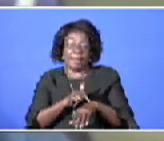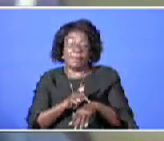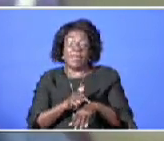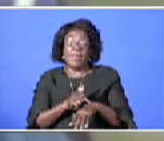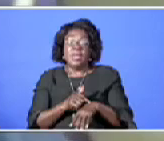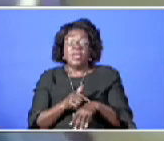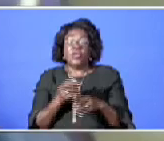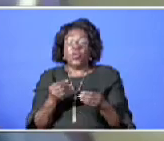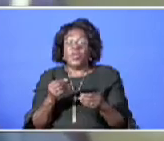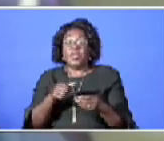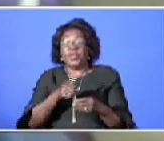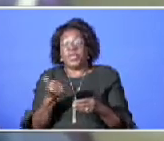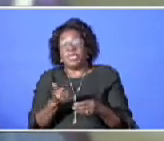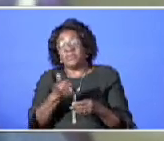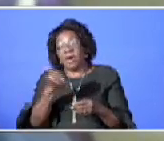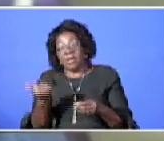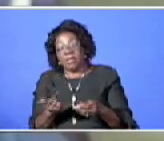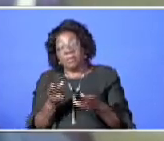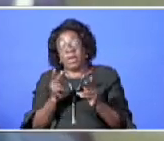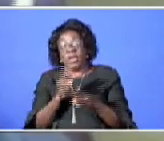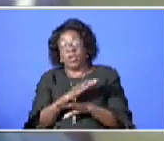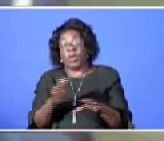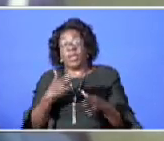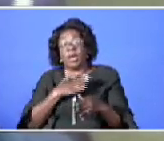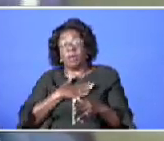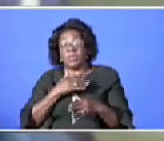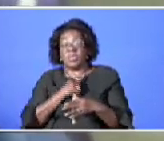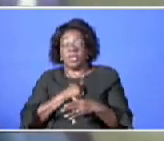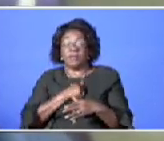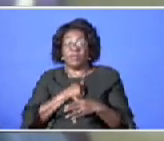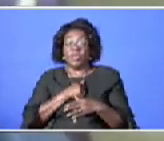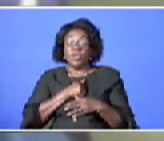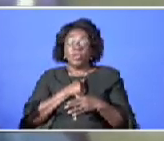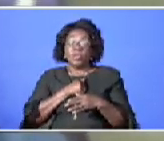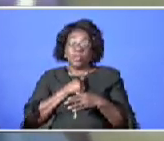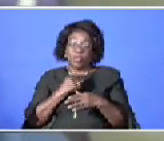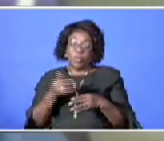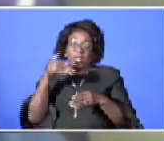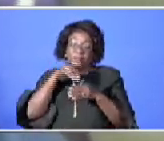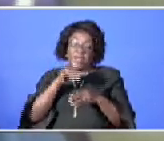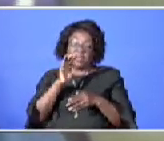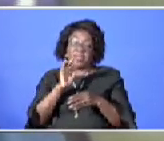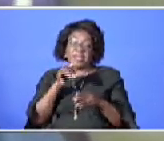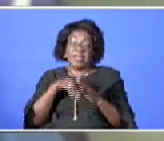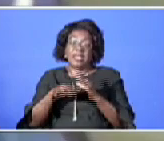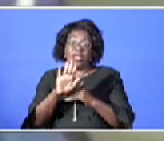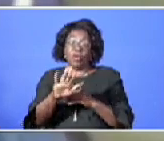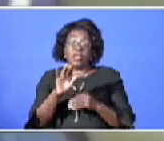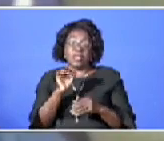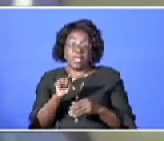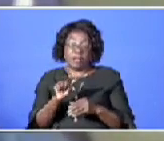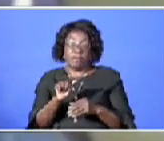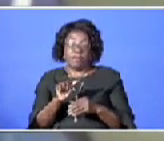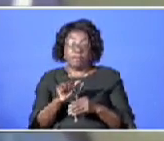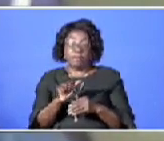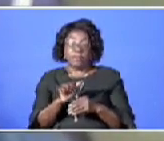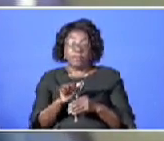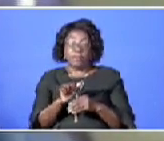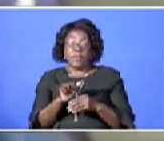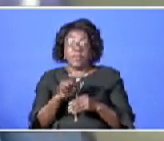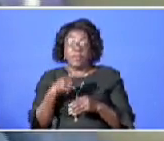so our relationship with others is important. That's the self-evaluation I think everyone should be doing. And